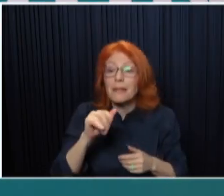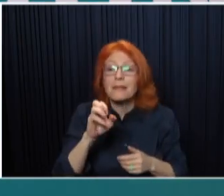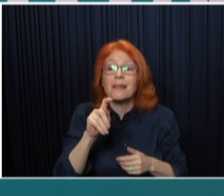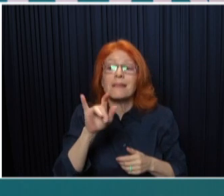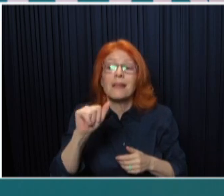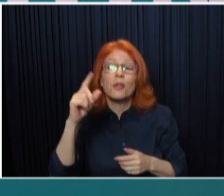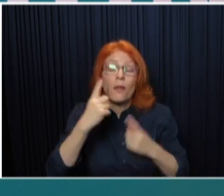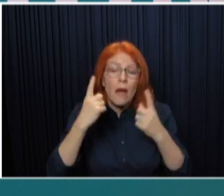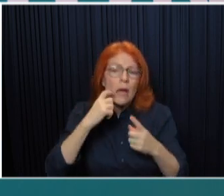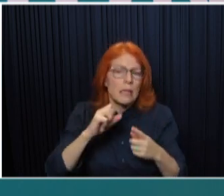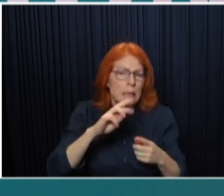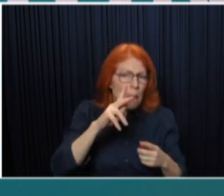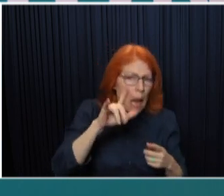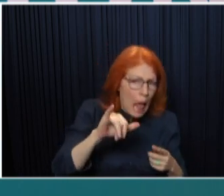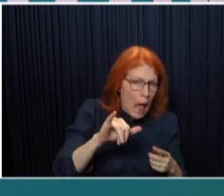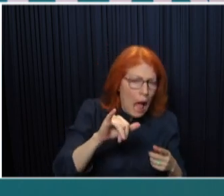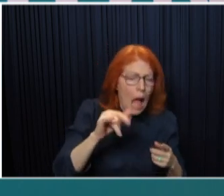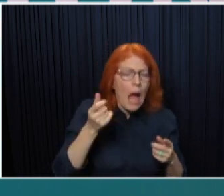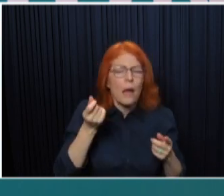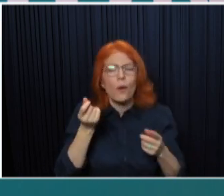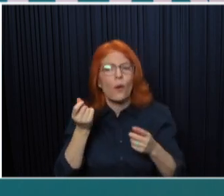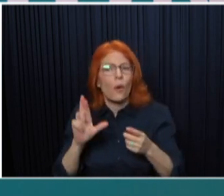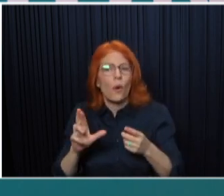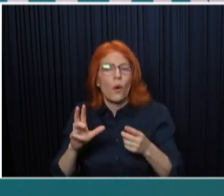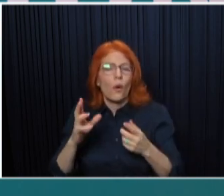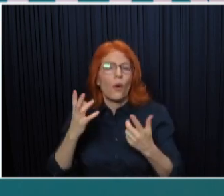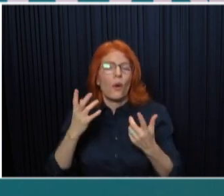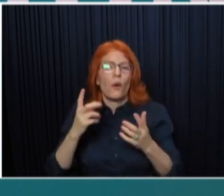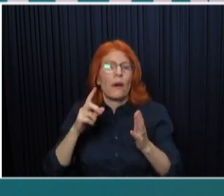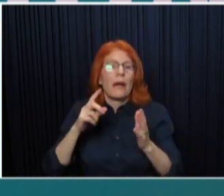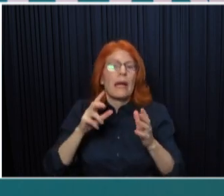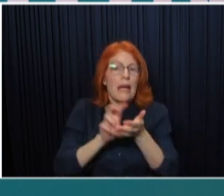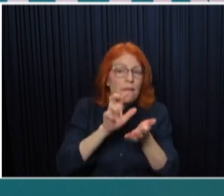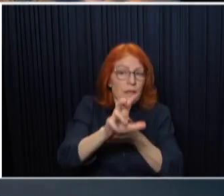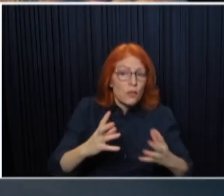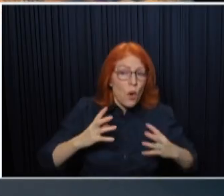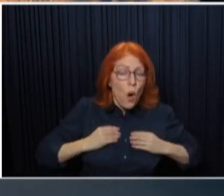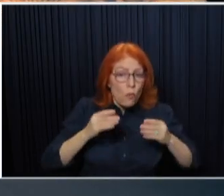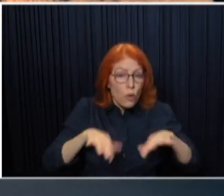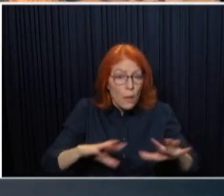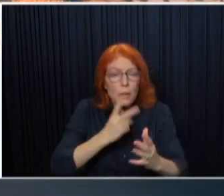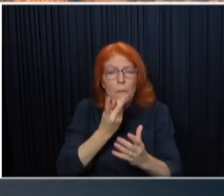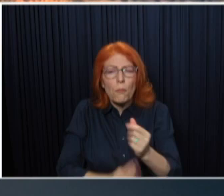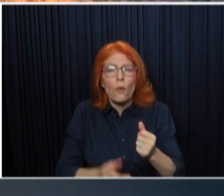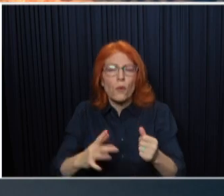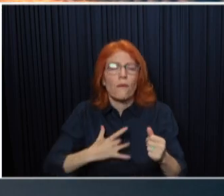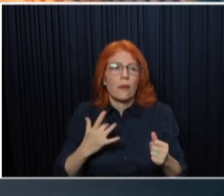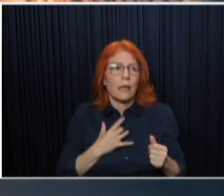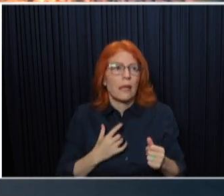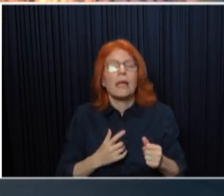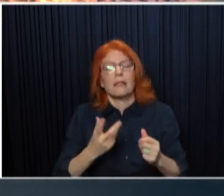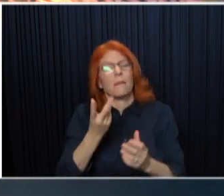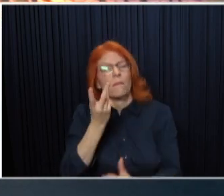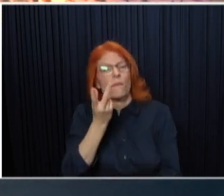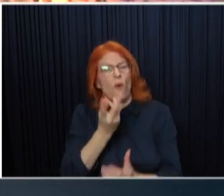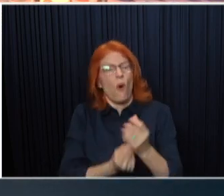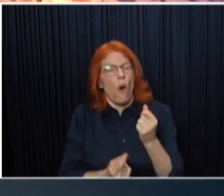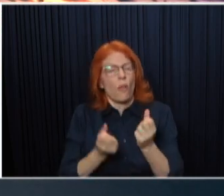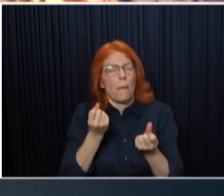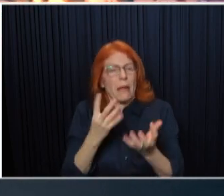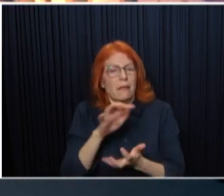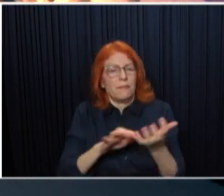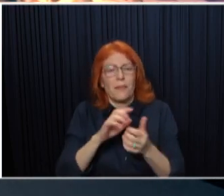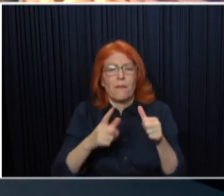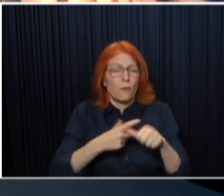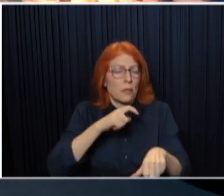a supply issue, or is this the investor-owned properties? Is it both? What's fueling this? It is a combination of things. First of all, those first-time